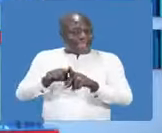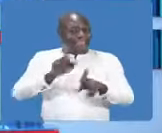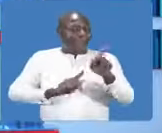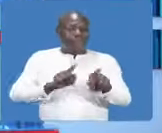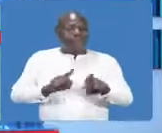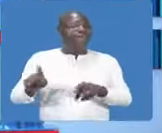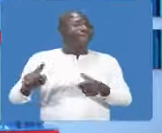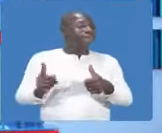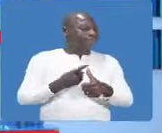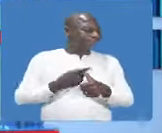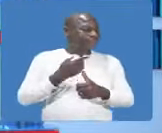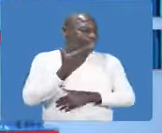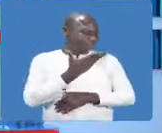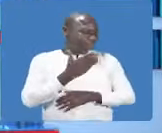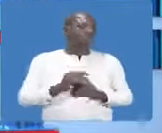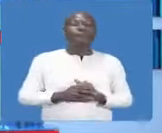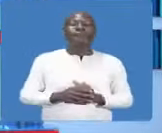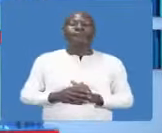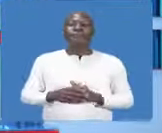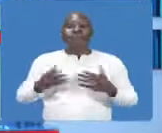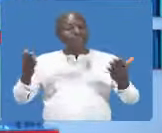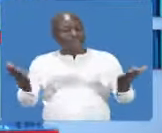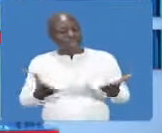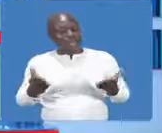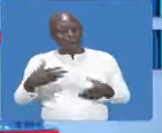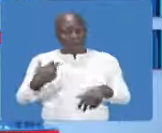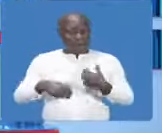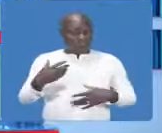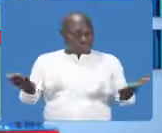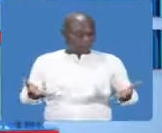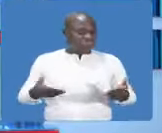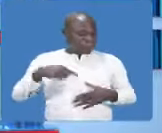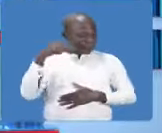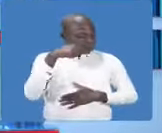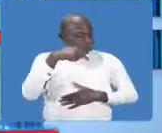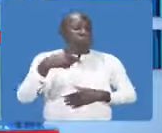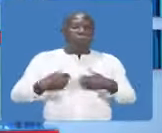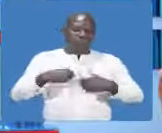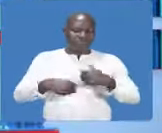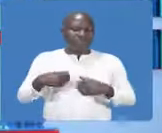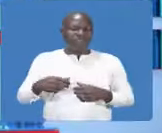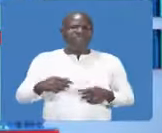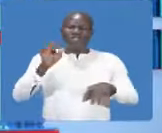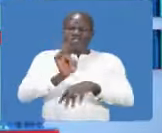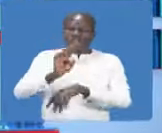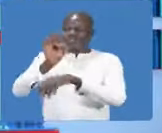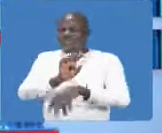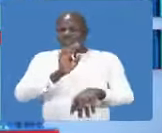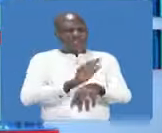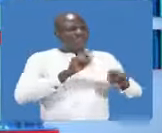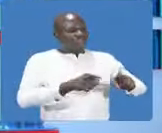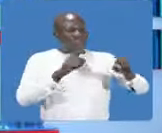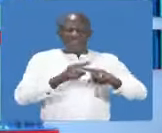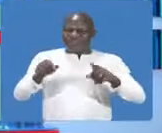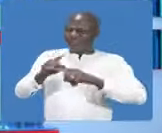ɛteɛ ɛwɔ bible mu no pɛpɛɛpɛ aha ɛna problem no ɛwɔ asɔre atete atete